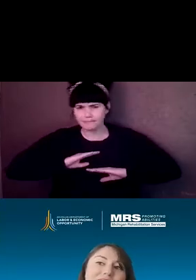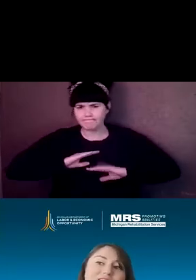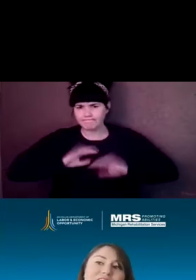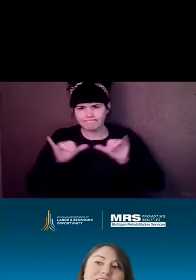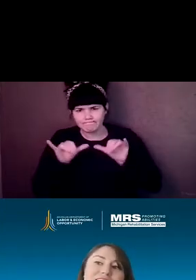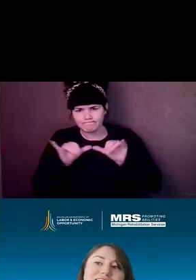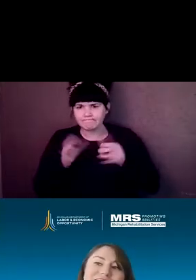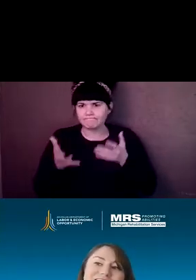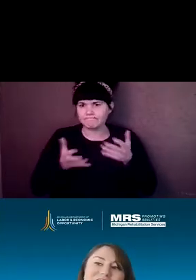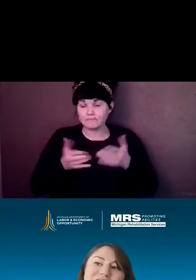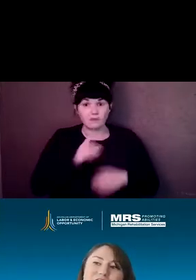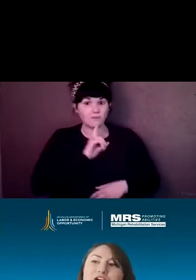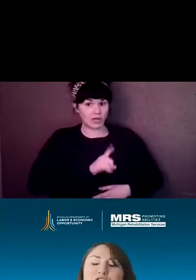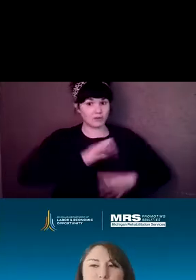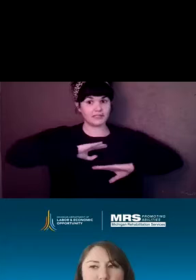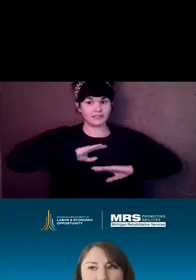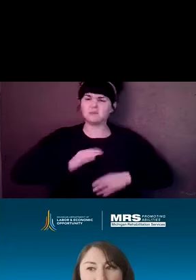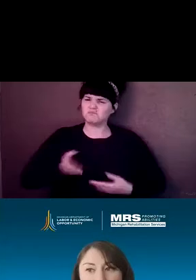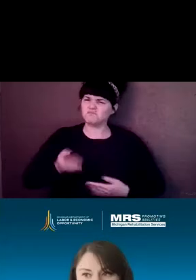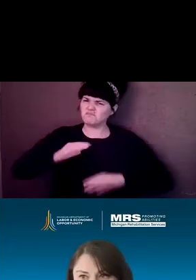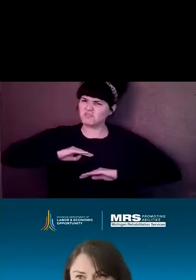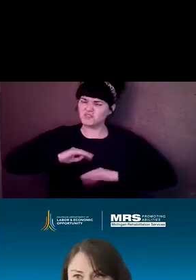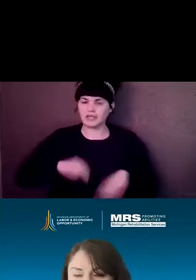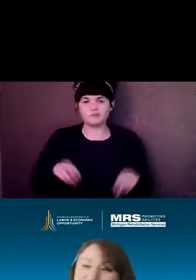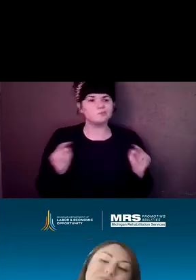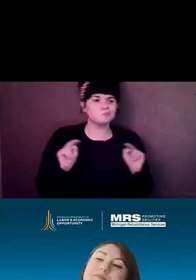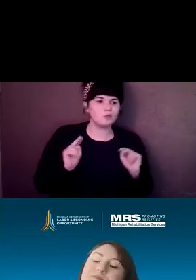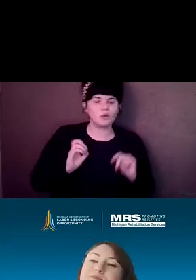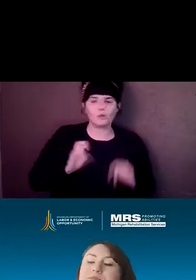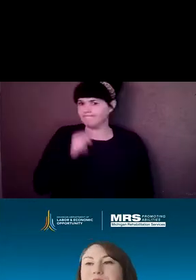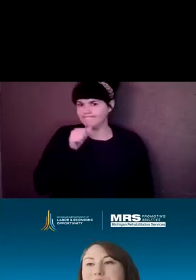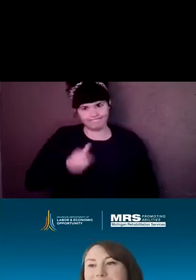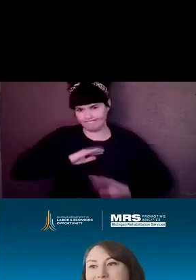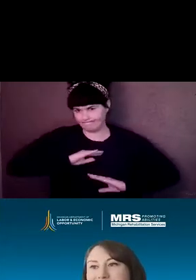Very satisfied, satisfied, neutral, or not satisfied?